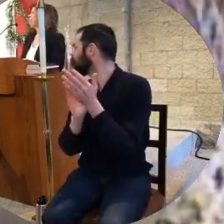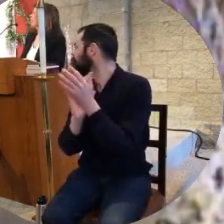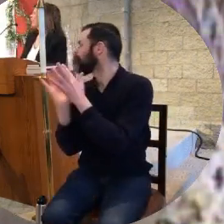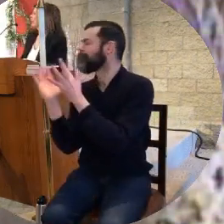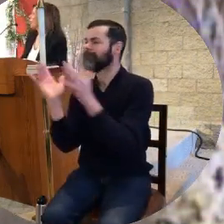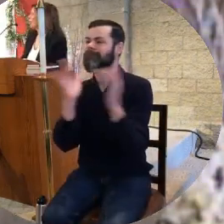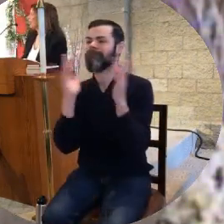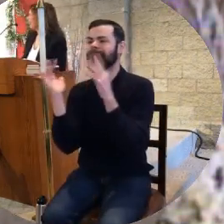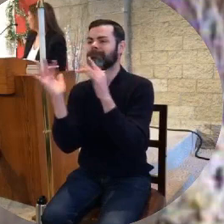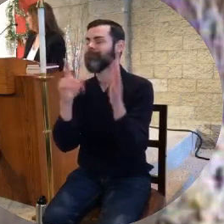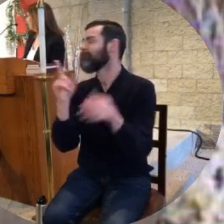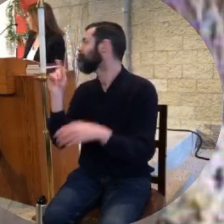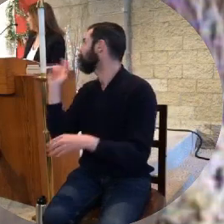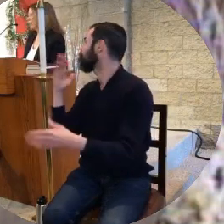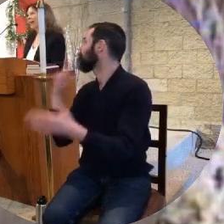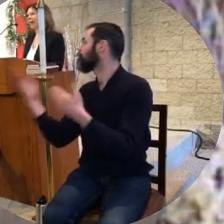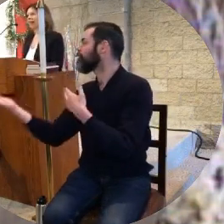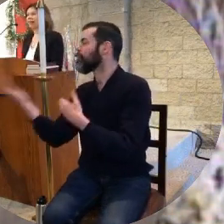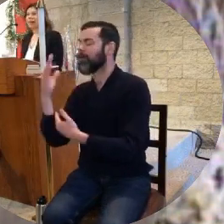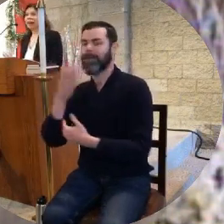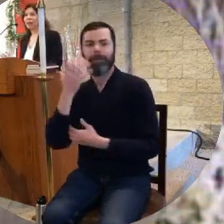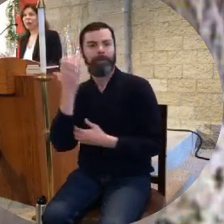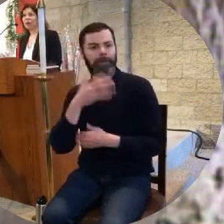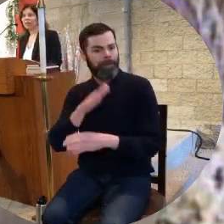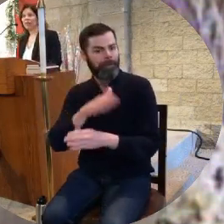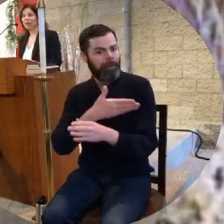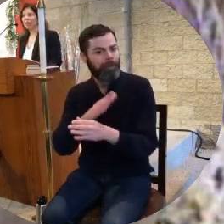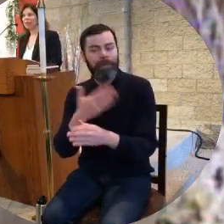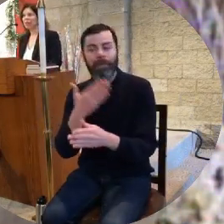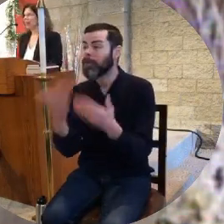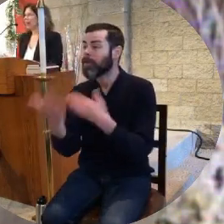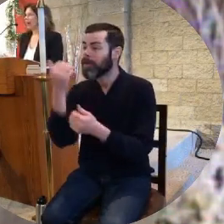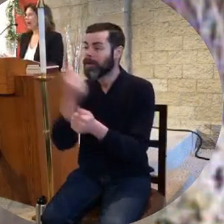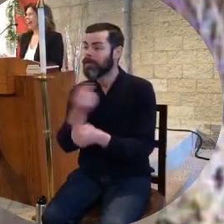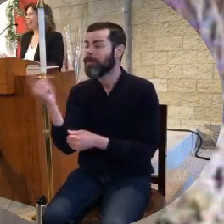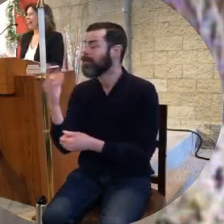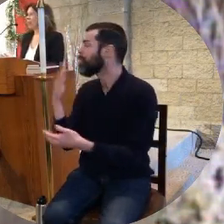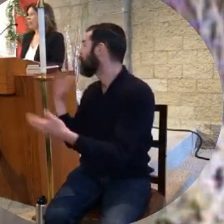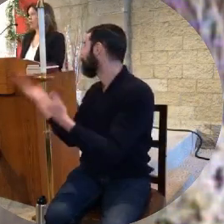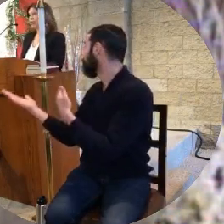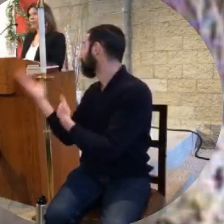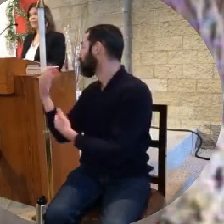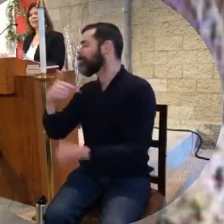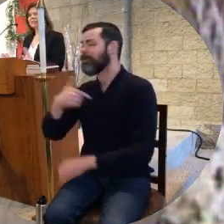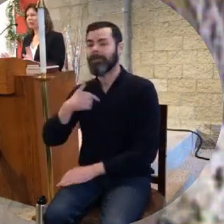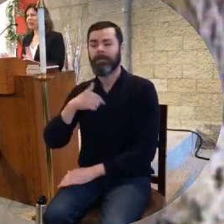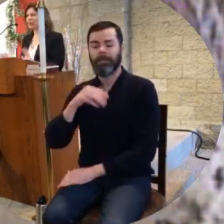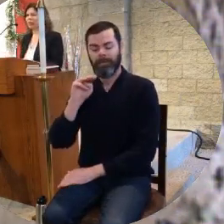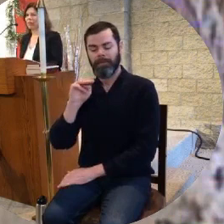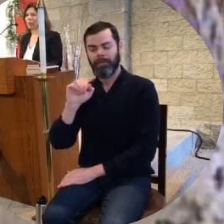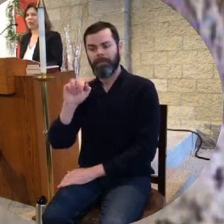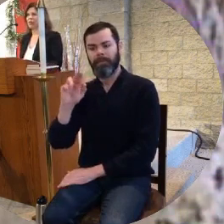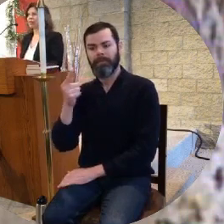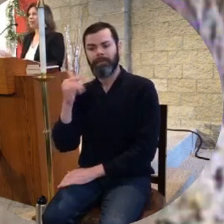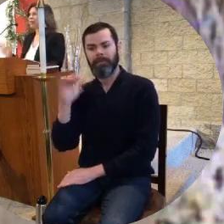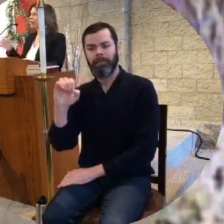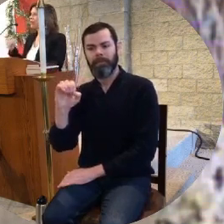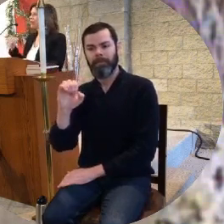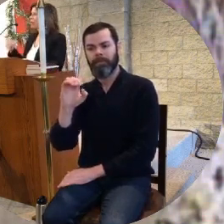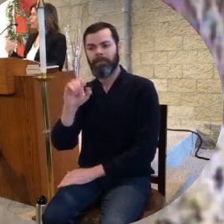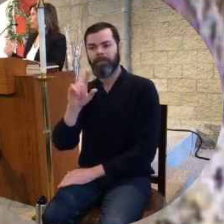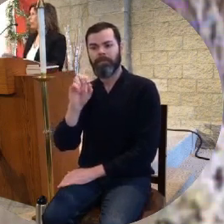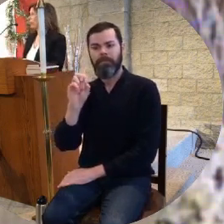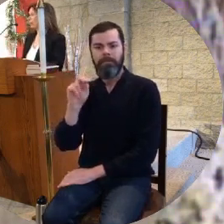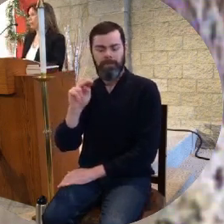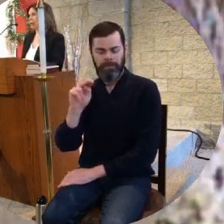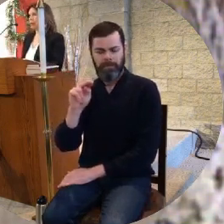All right. Good morning. Thank you, Unity Band. Good morning, everyone. I am Margie Olson, privileged to be on your Board of Trustees, here to just